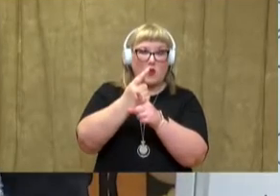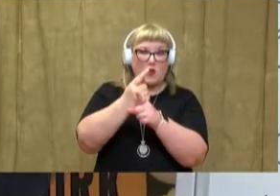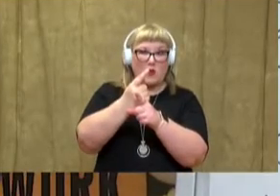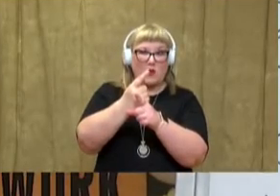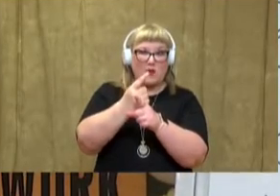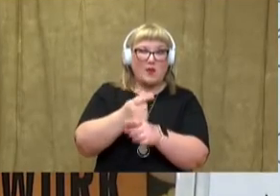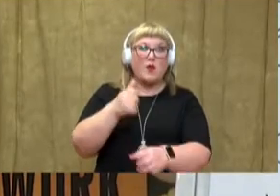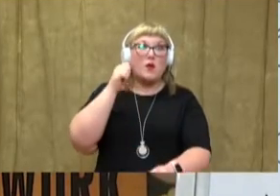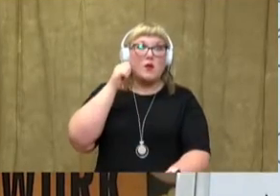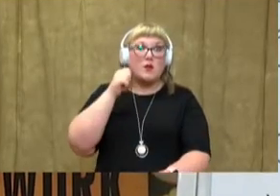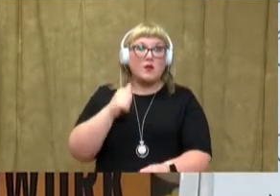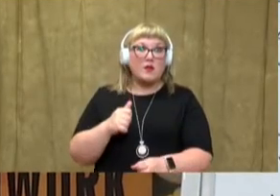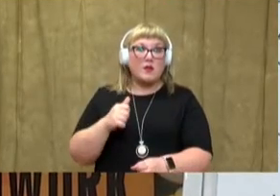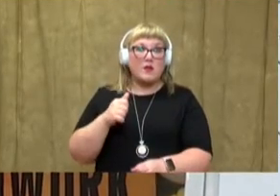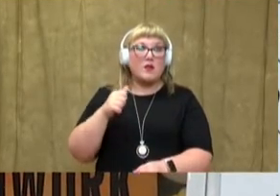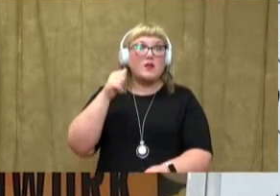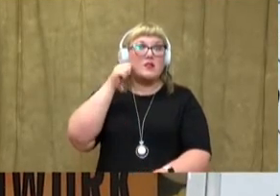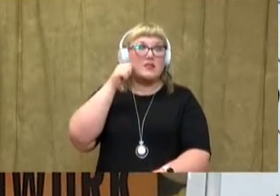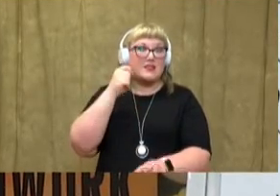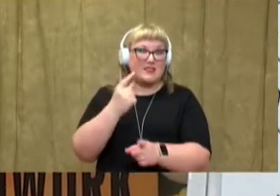Hermano. His sister?